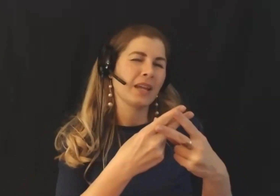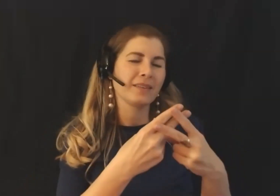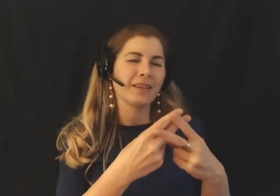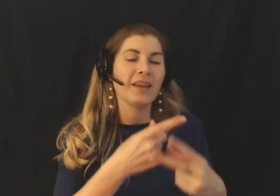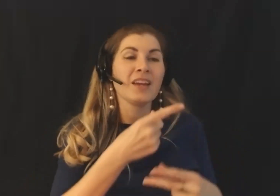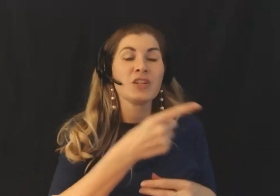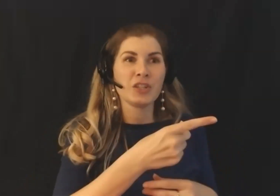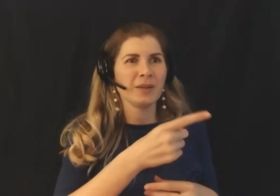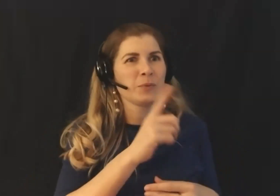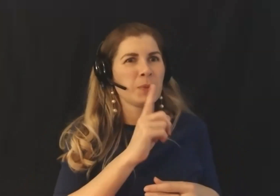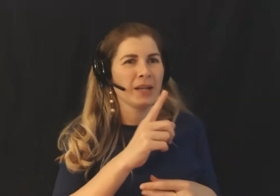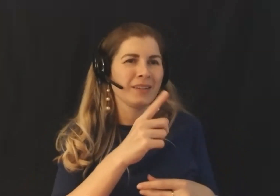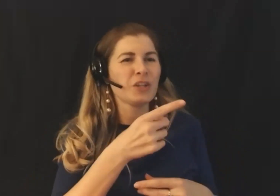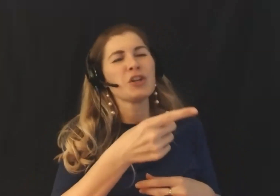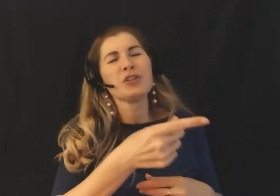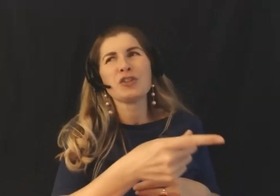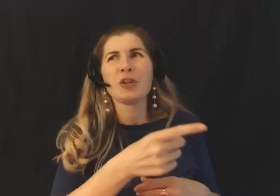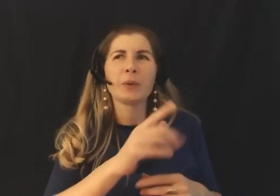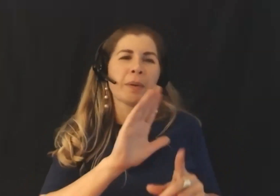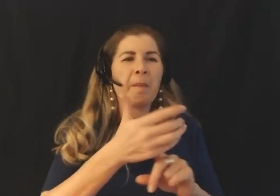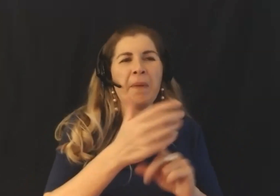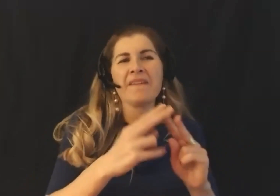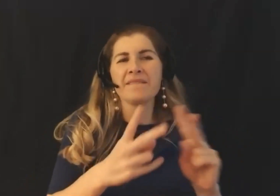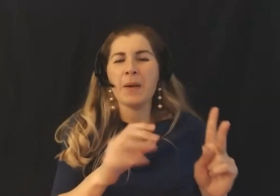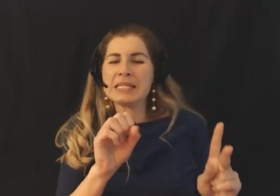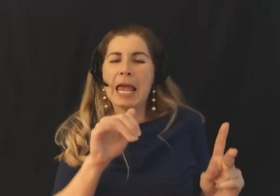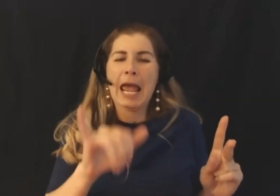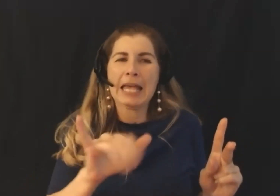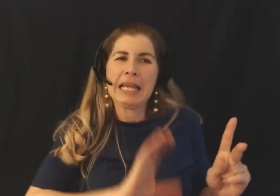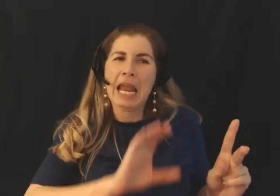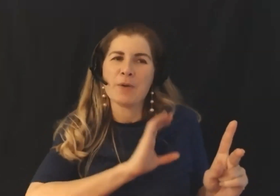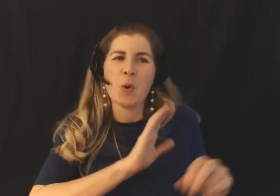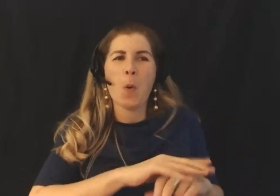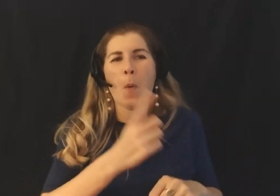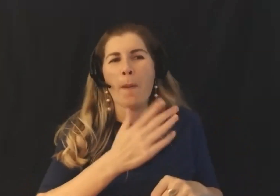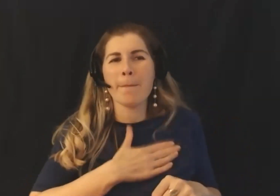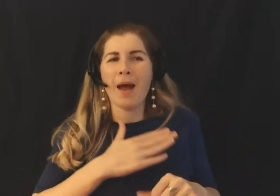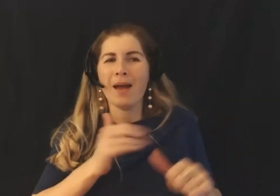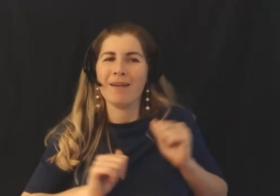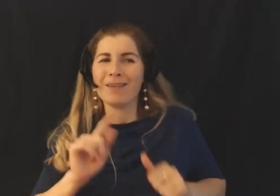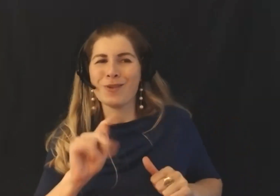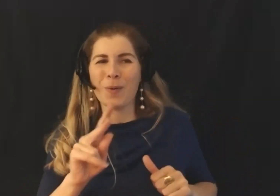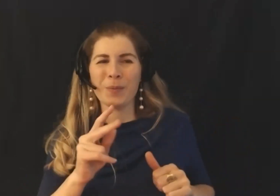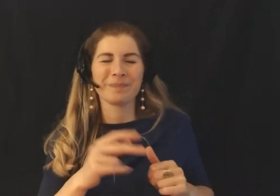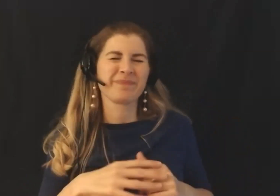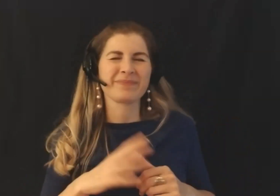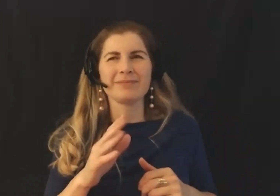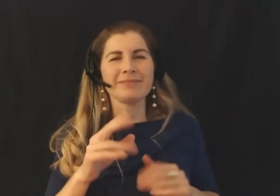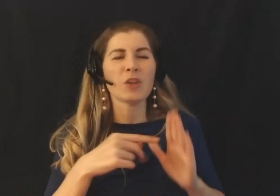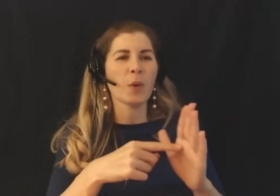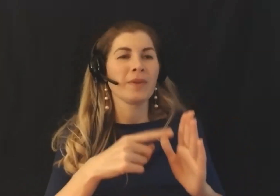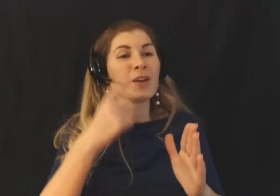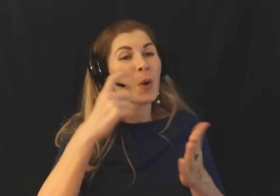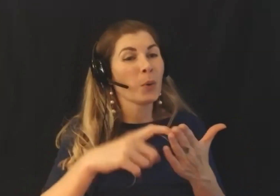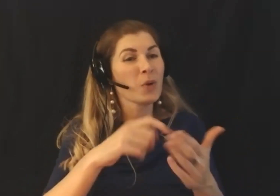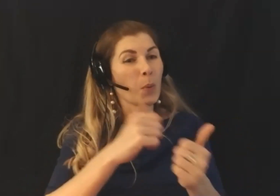of reprising the role of this very sassy character that she had played in one of my shows. So what you'll notice is with virtual